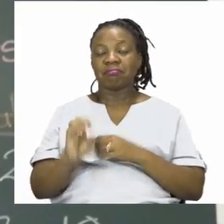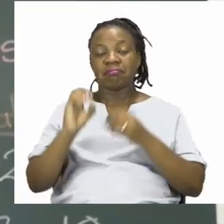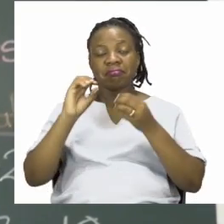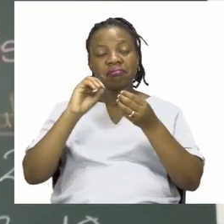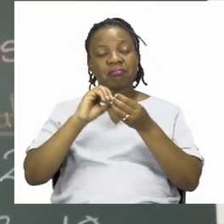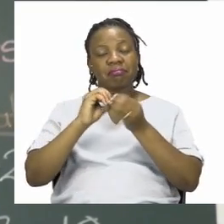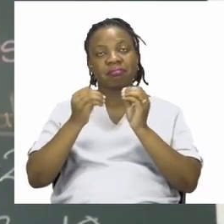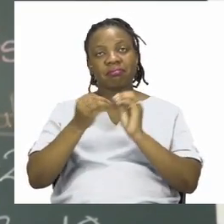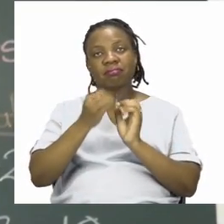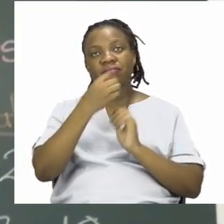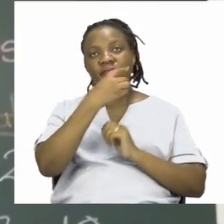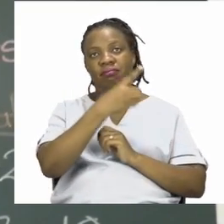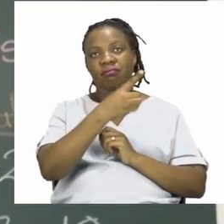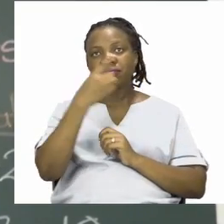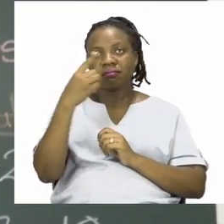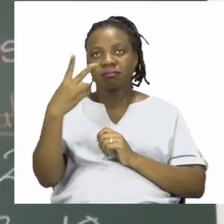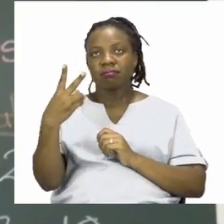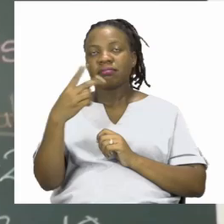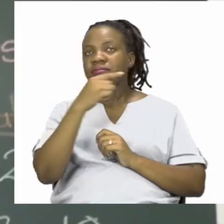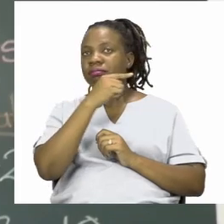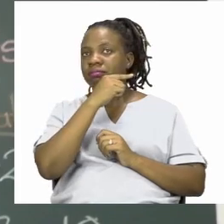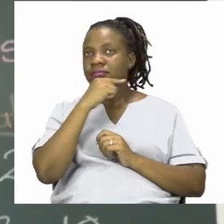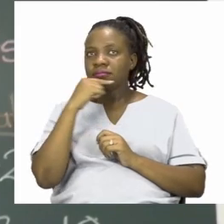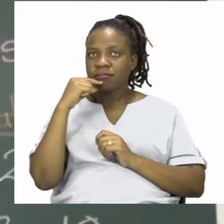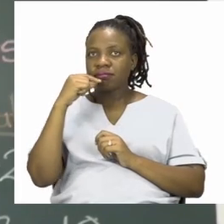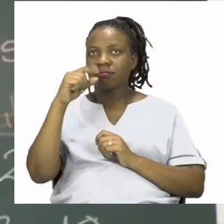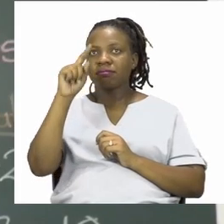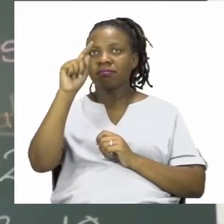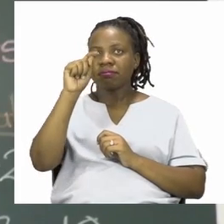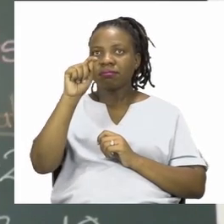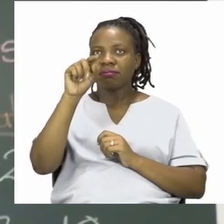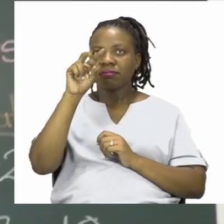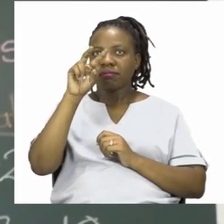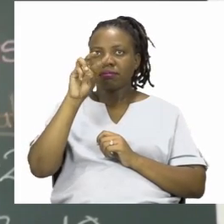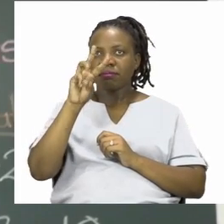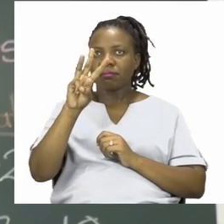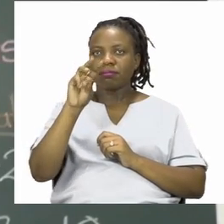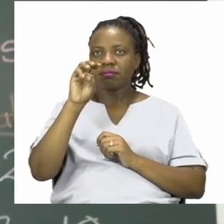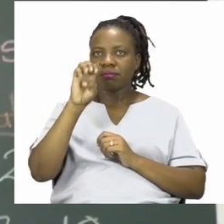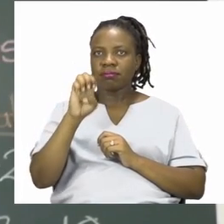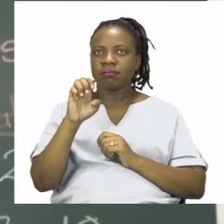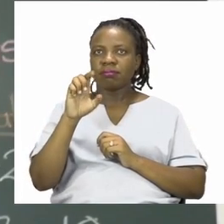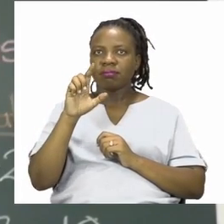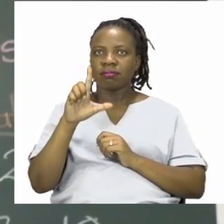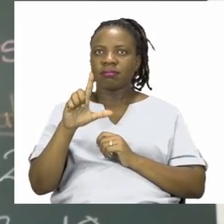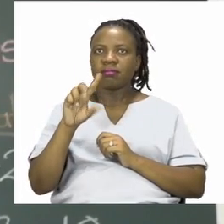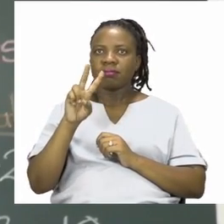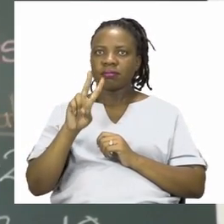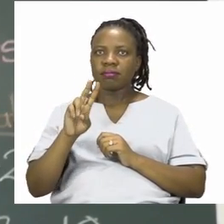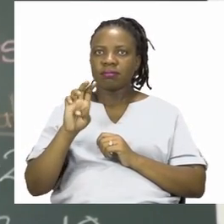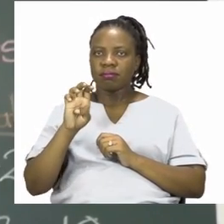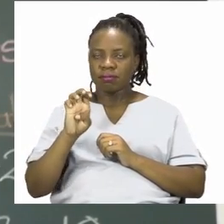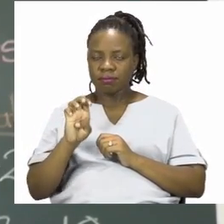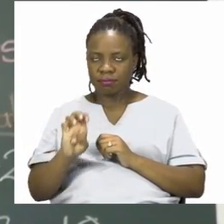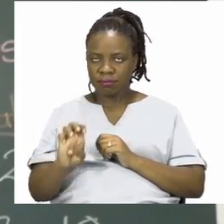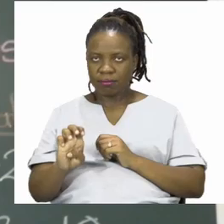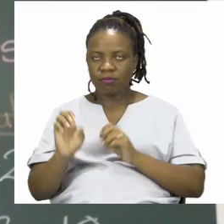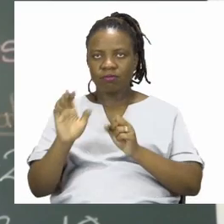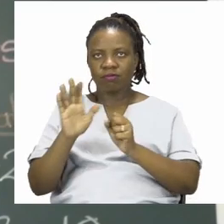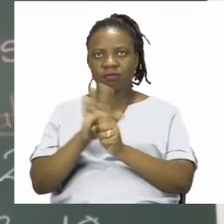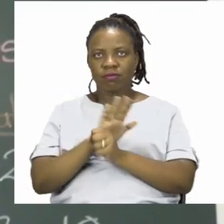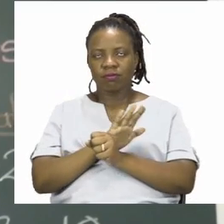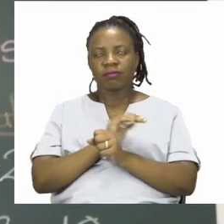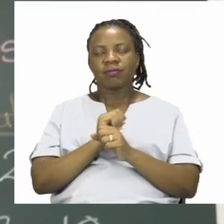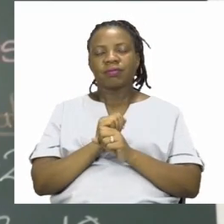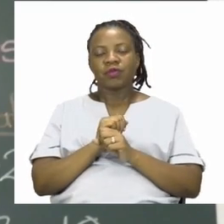12 in the crossword. Now everyone, you have to go ahead and write in all the words or